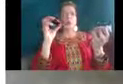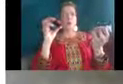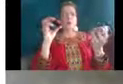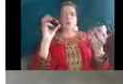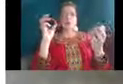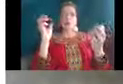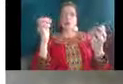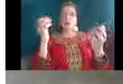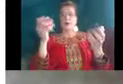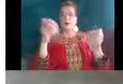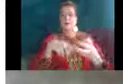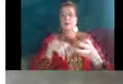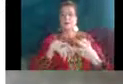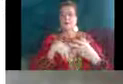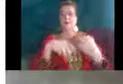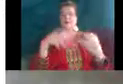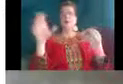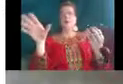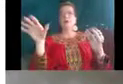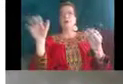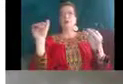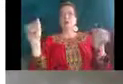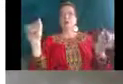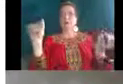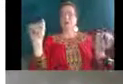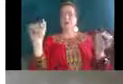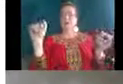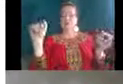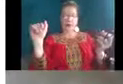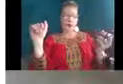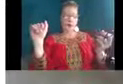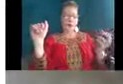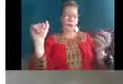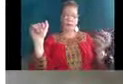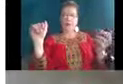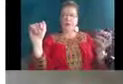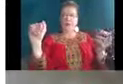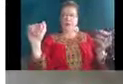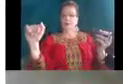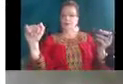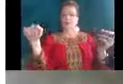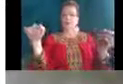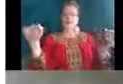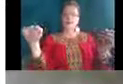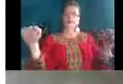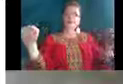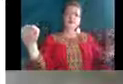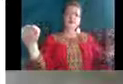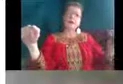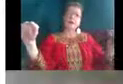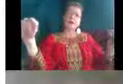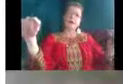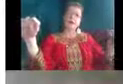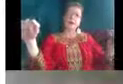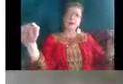um take for example a joystick on a power wheelchair when you move it